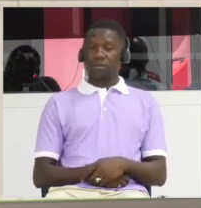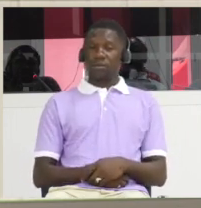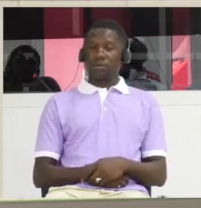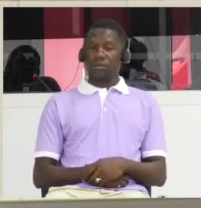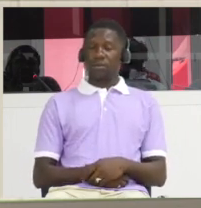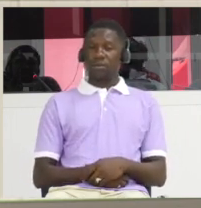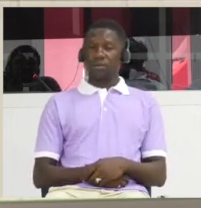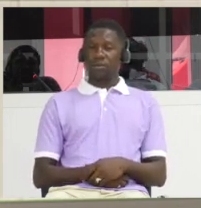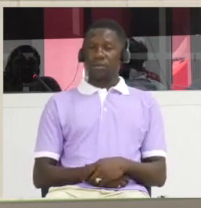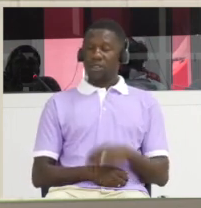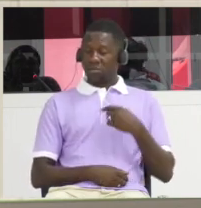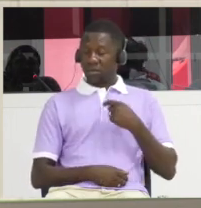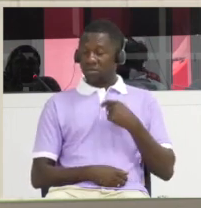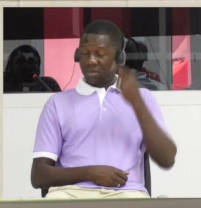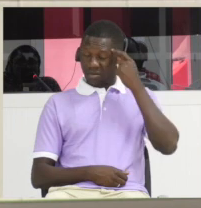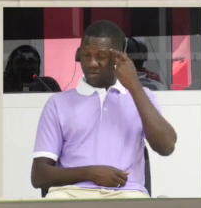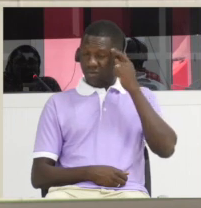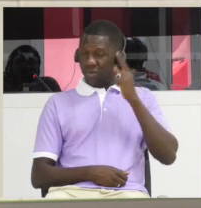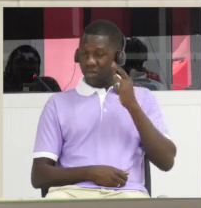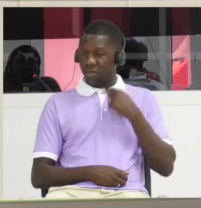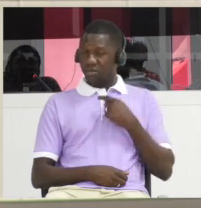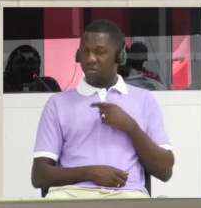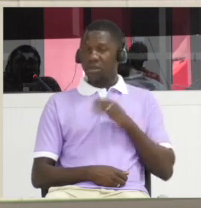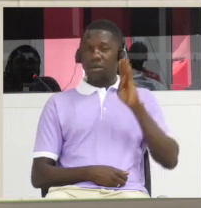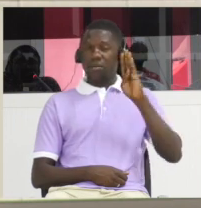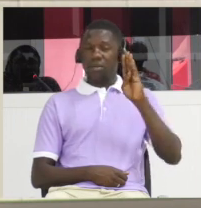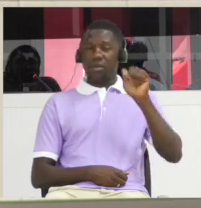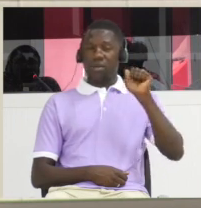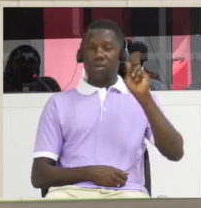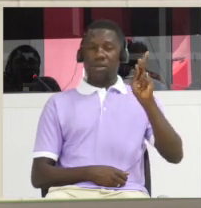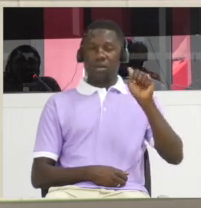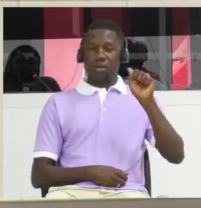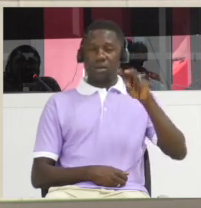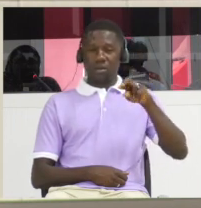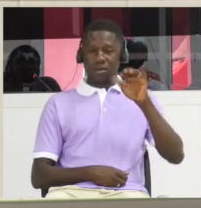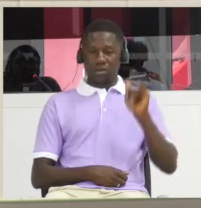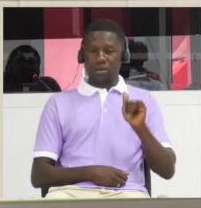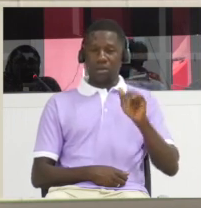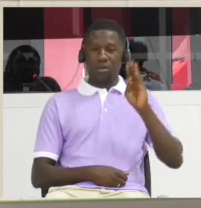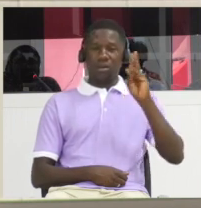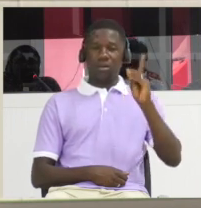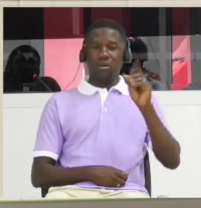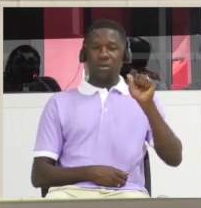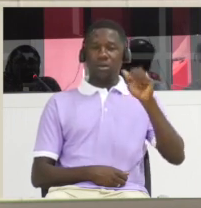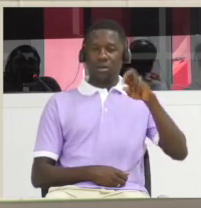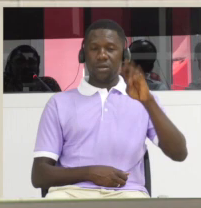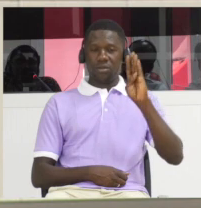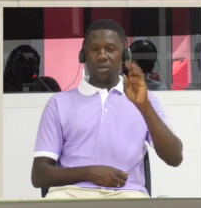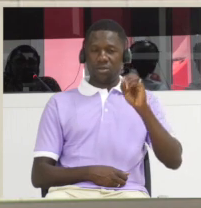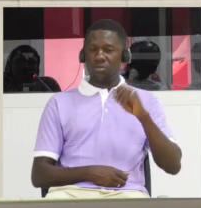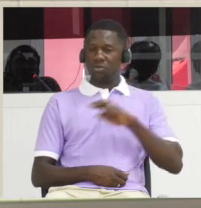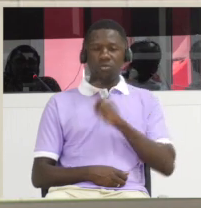never, be part of a plot to overthrow a